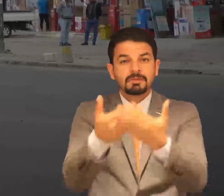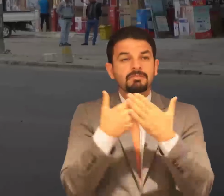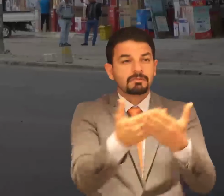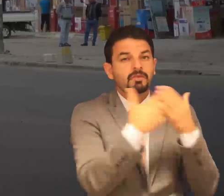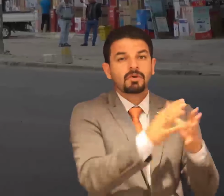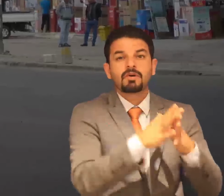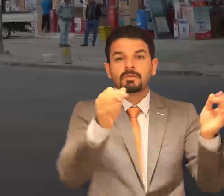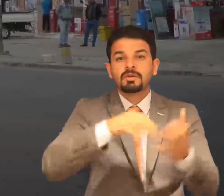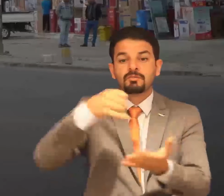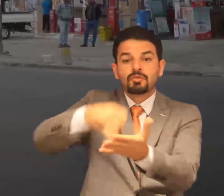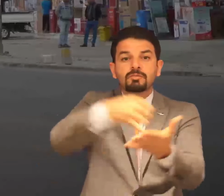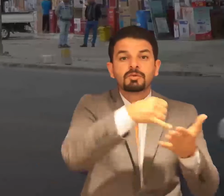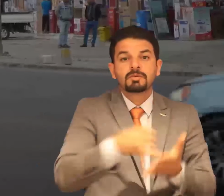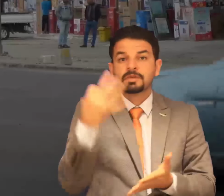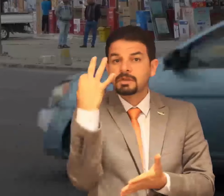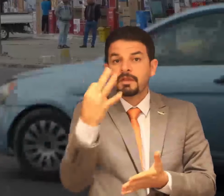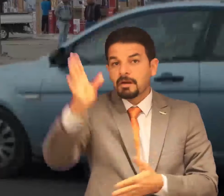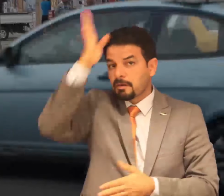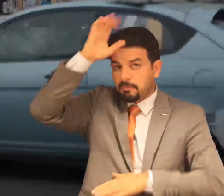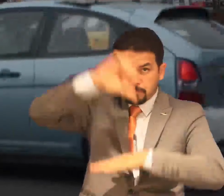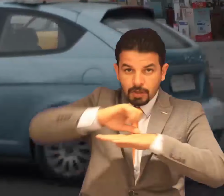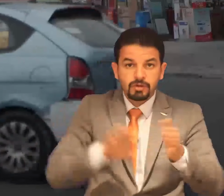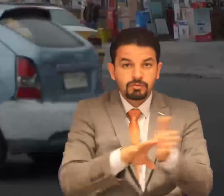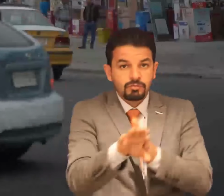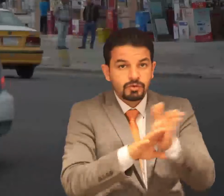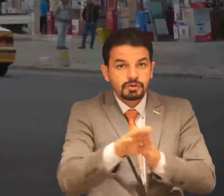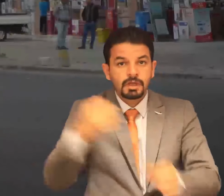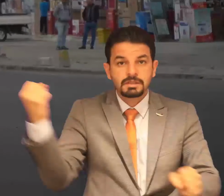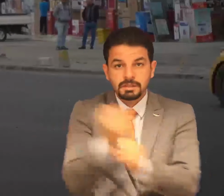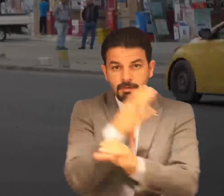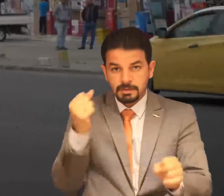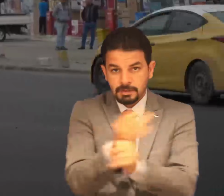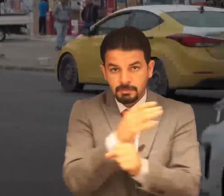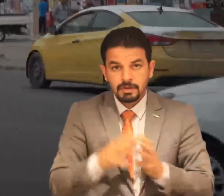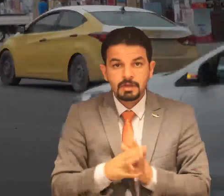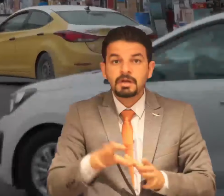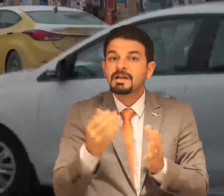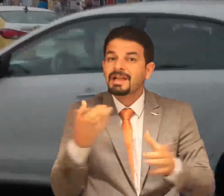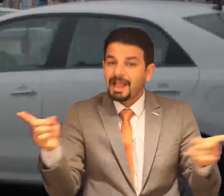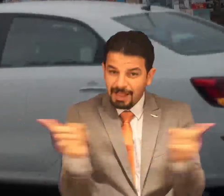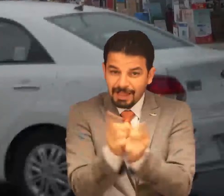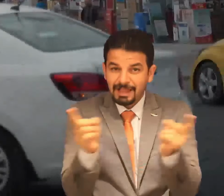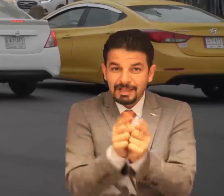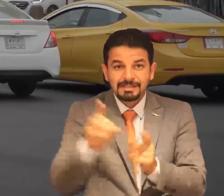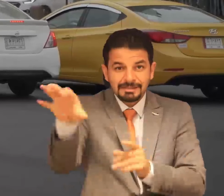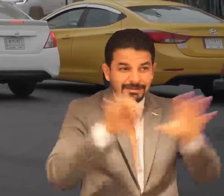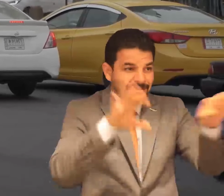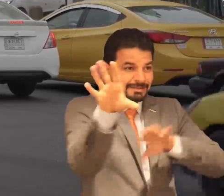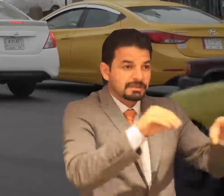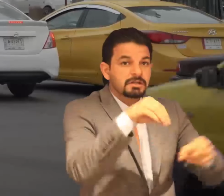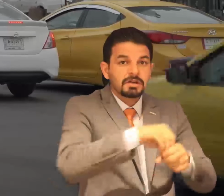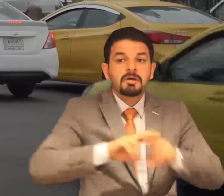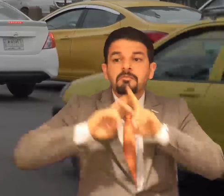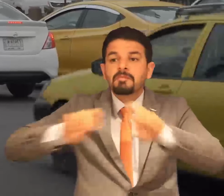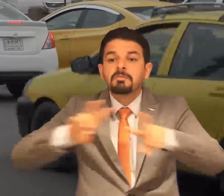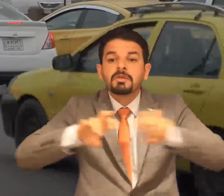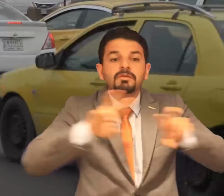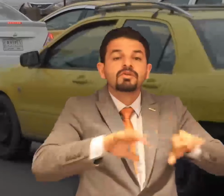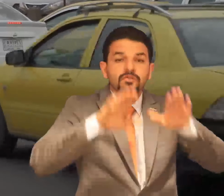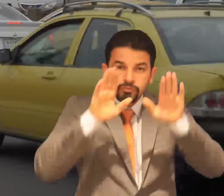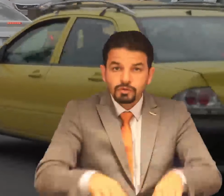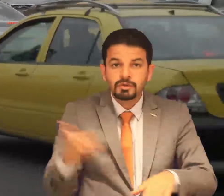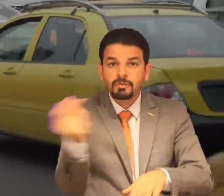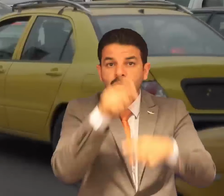cities baghdad mosul and suleiman in brief our research found that 61